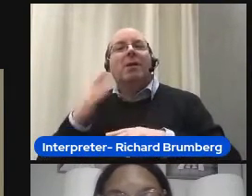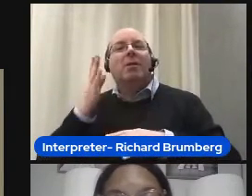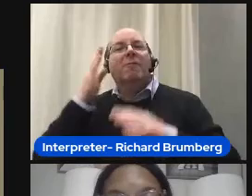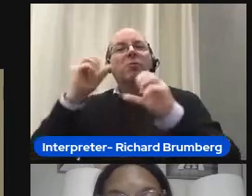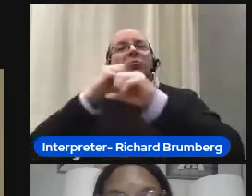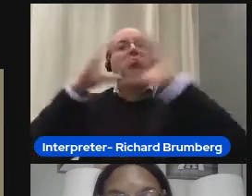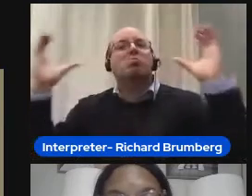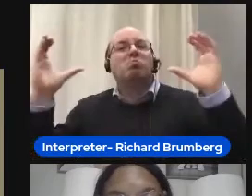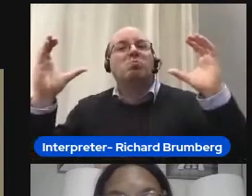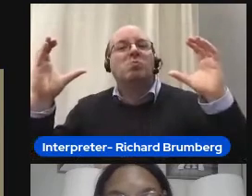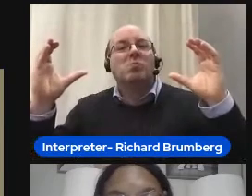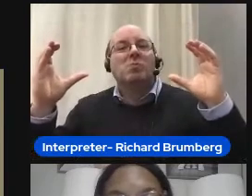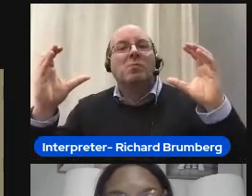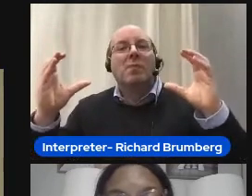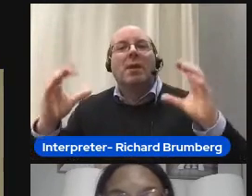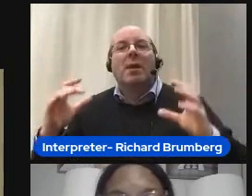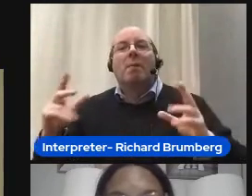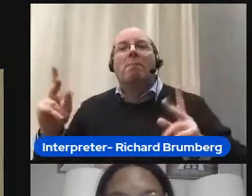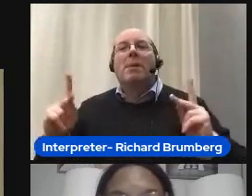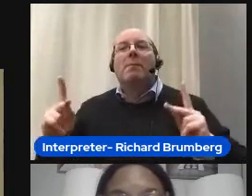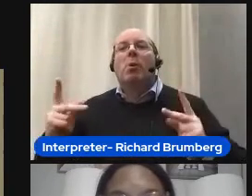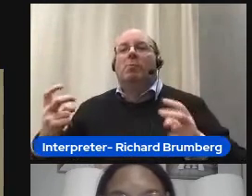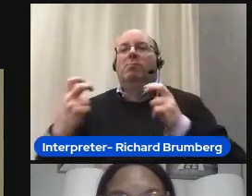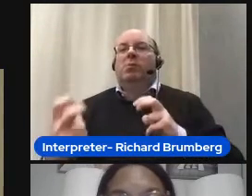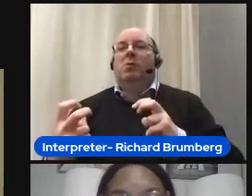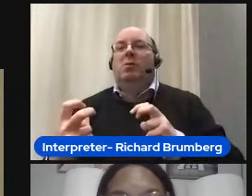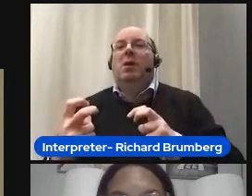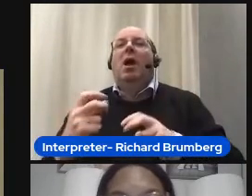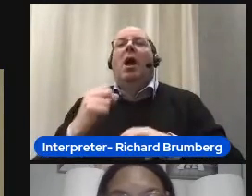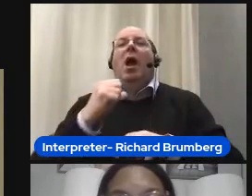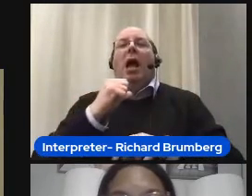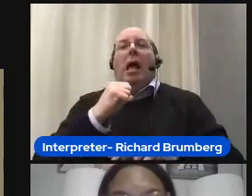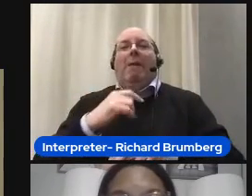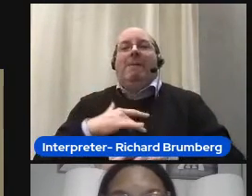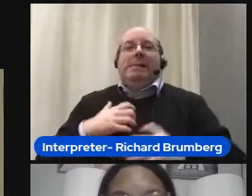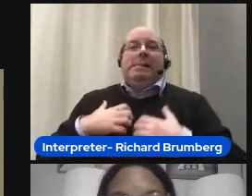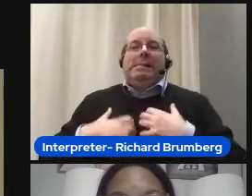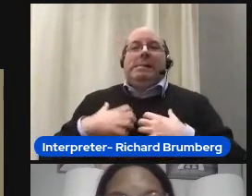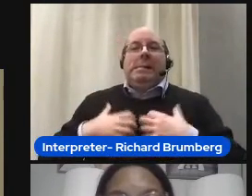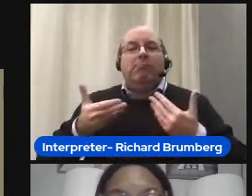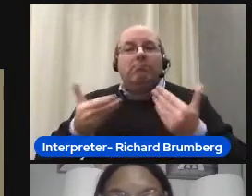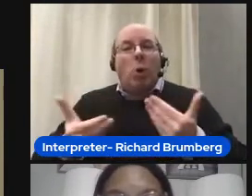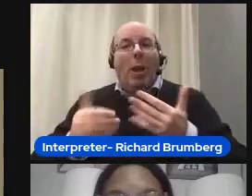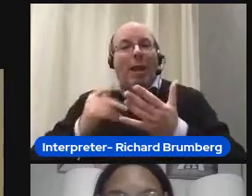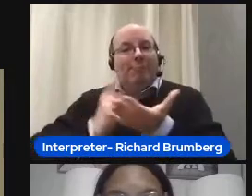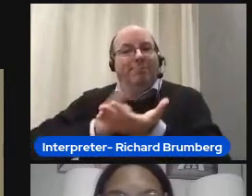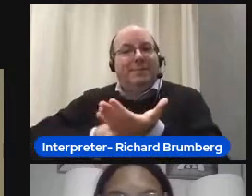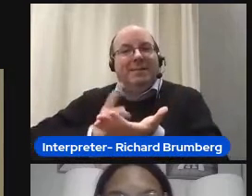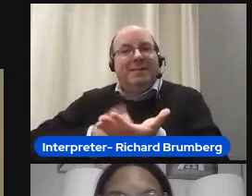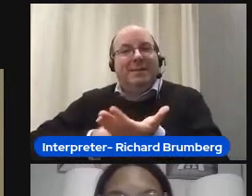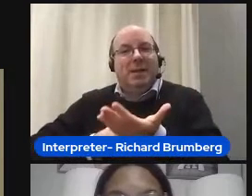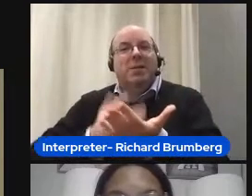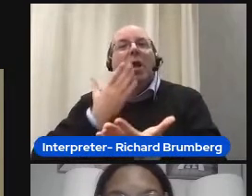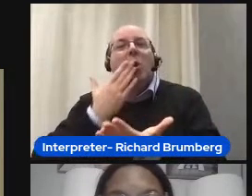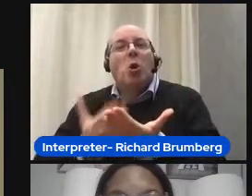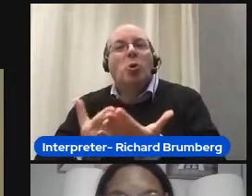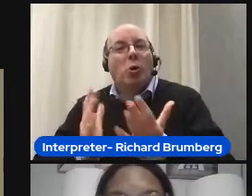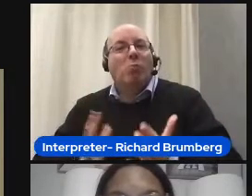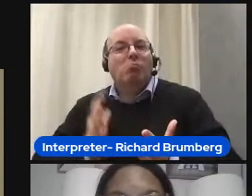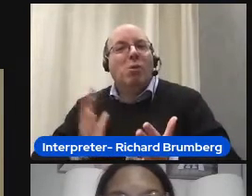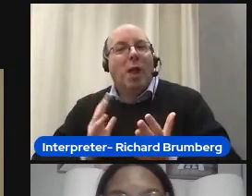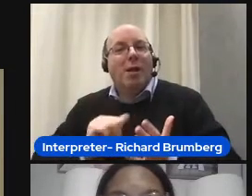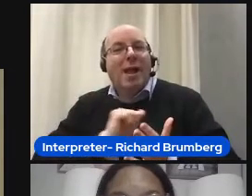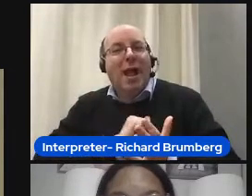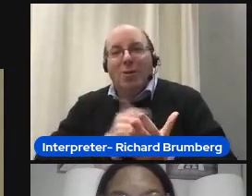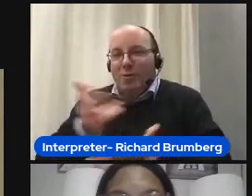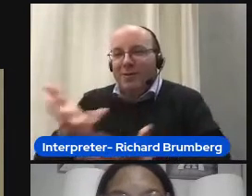comfortable having the uncomfortable conversations in a civil and humane way, so that we realize my life is wrapped up in your